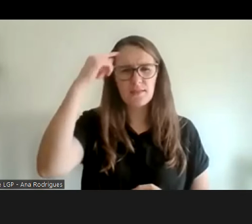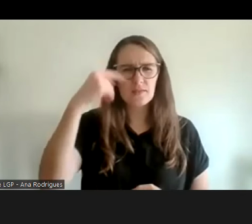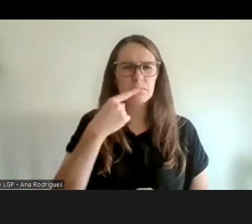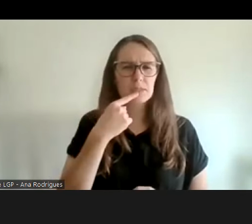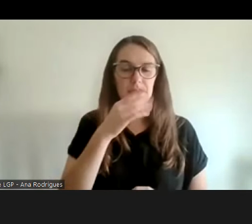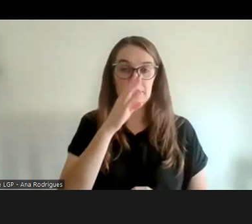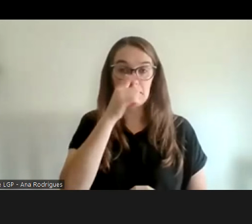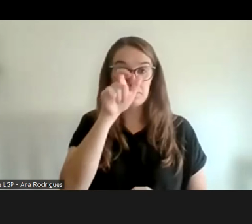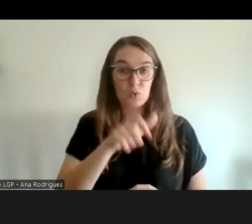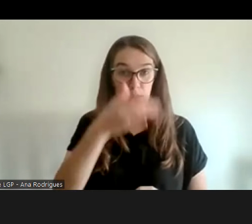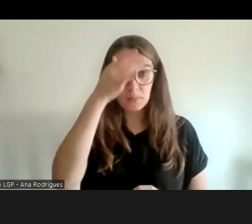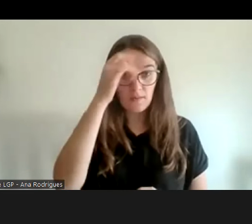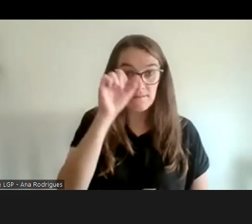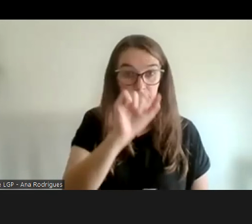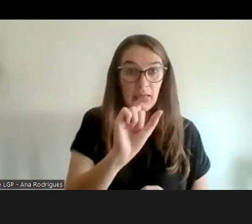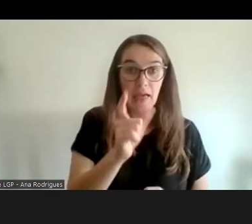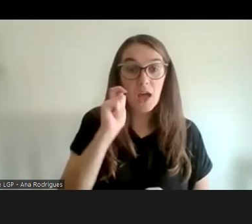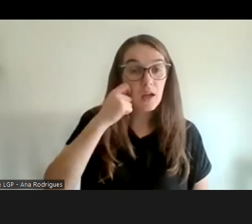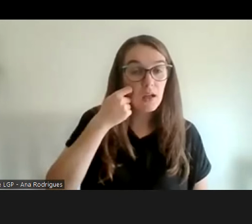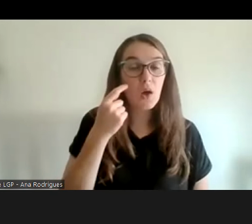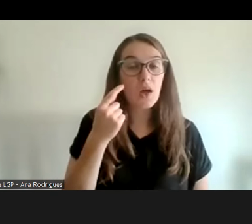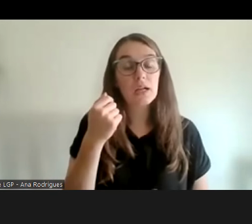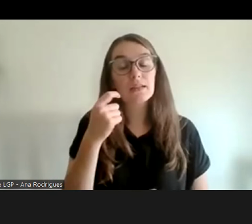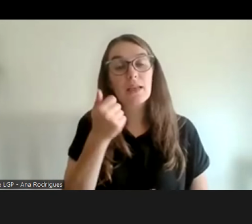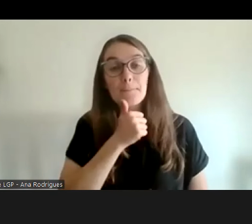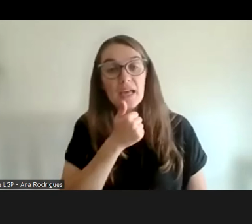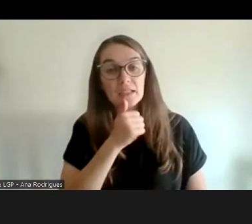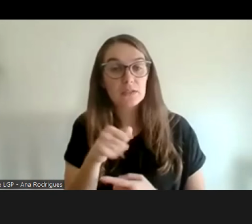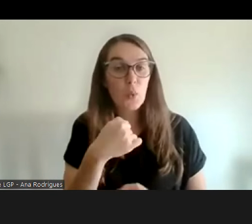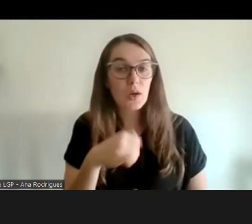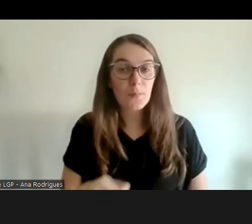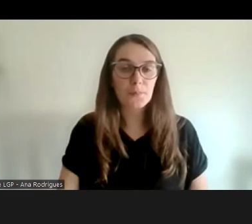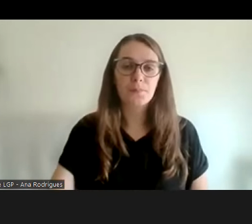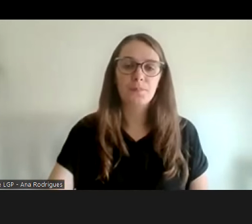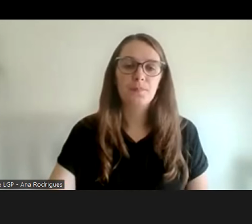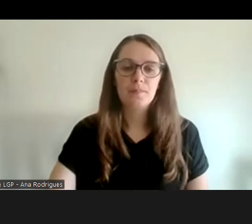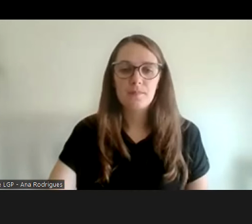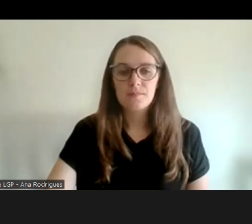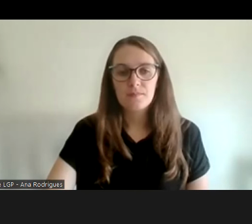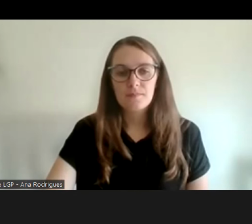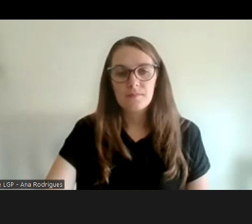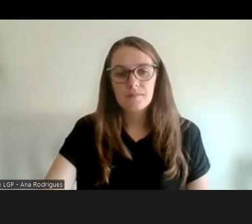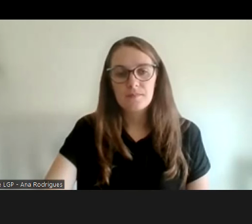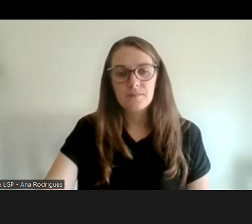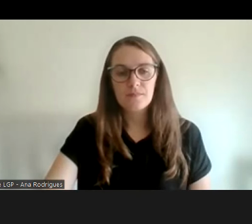somebody's opinion can be a threat. Anybody of our speakers would like to?